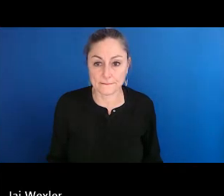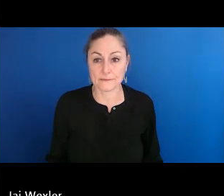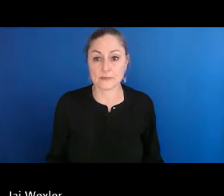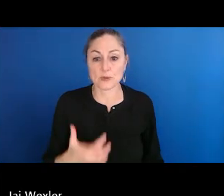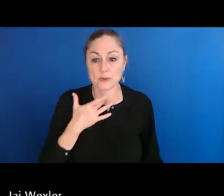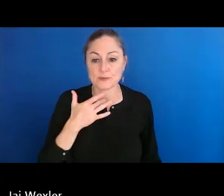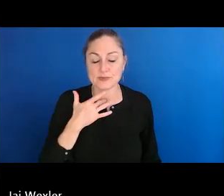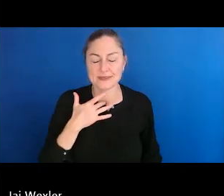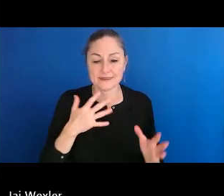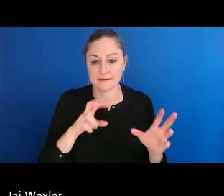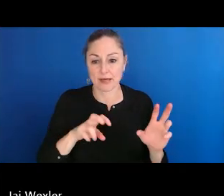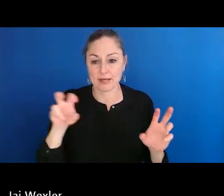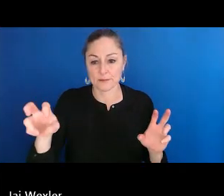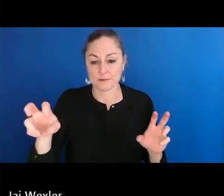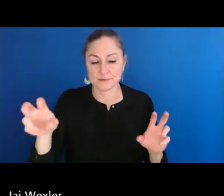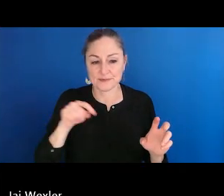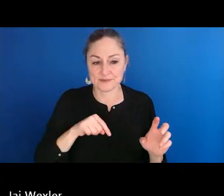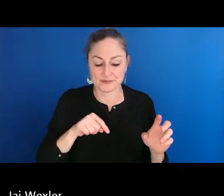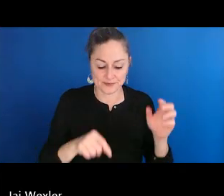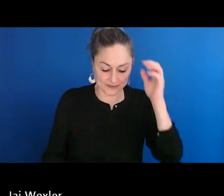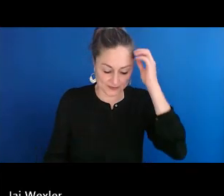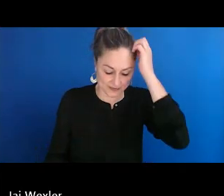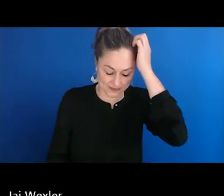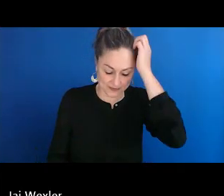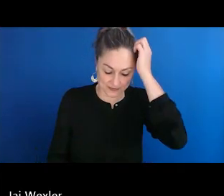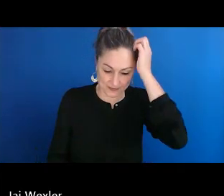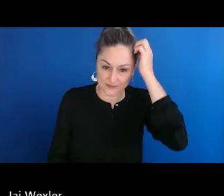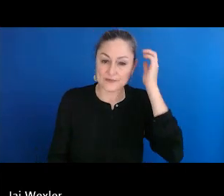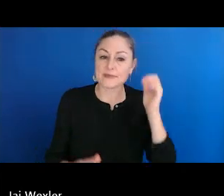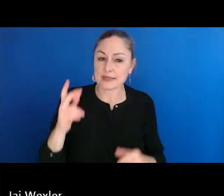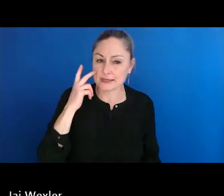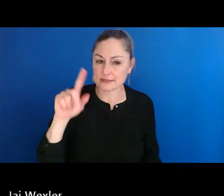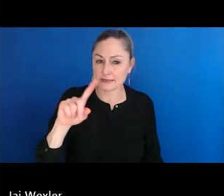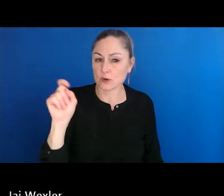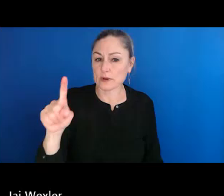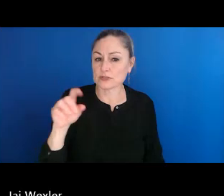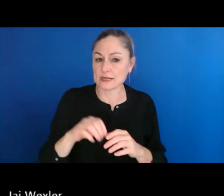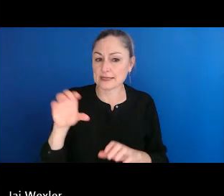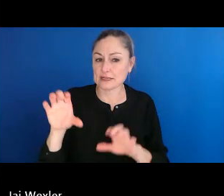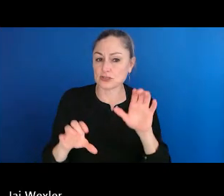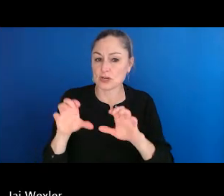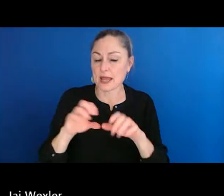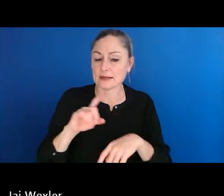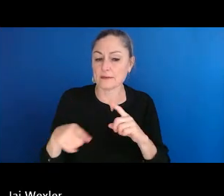I apologize. Um, and I see a question in the chat about